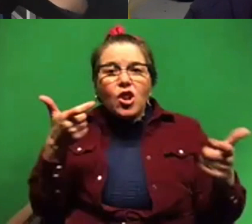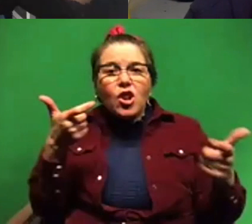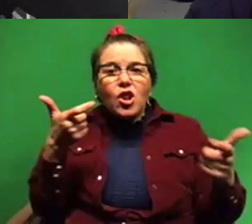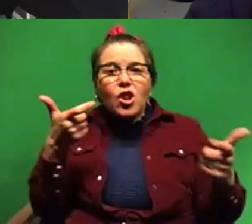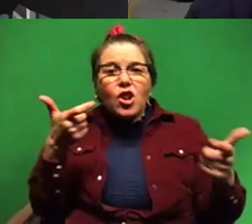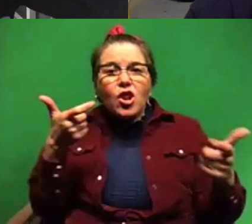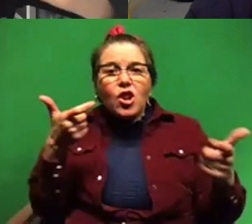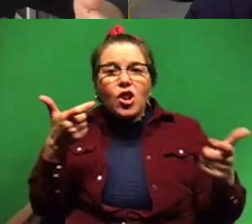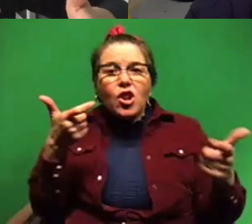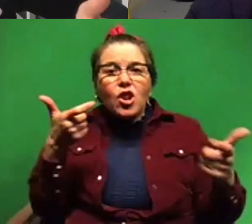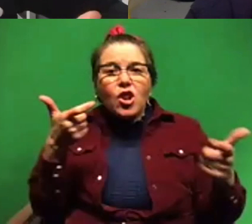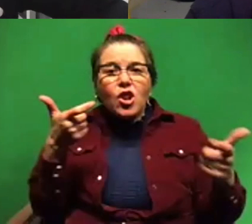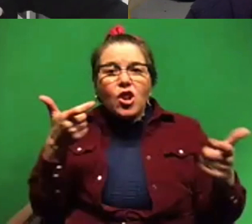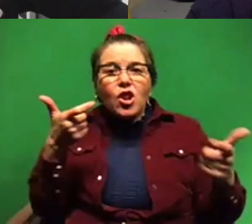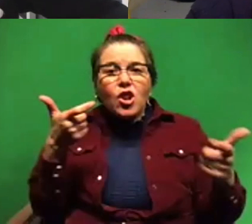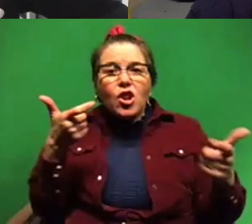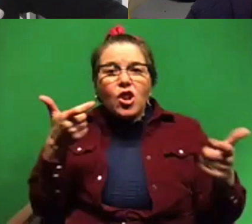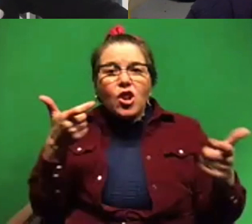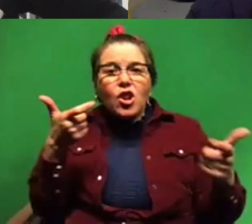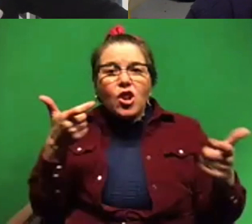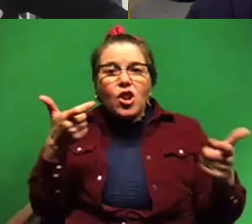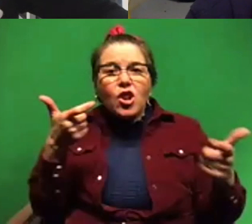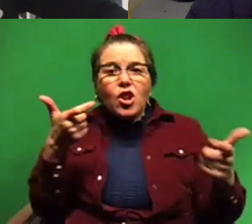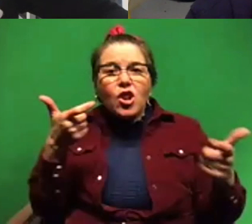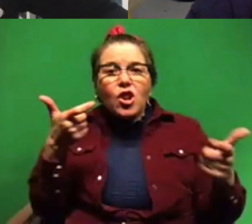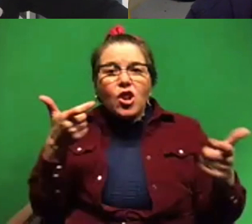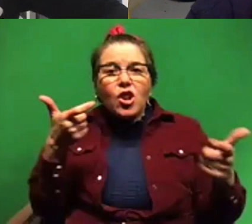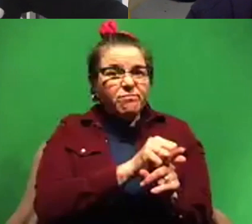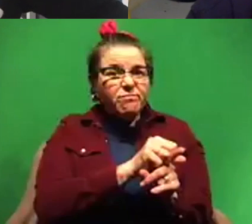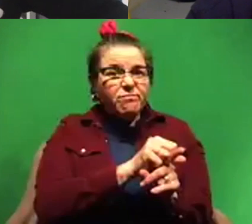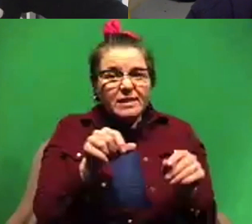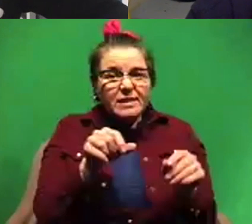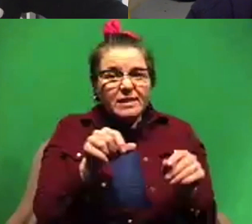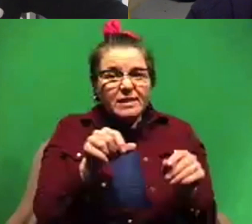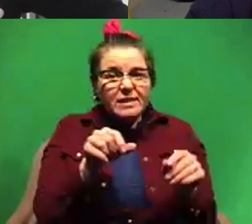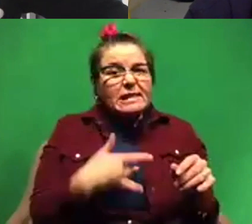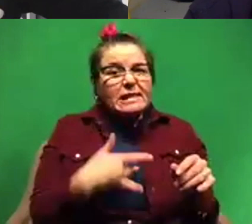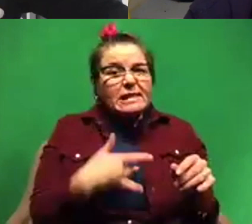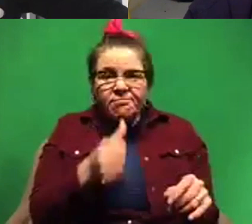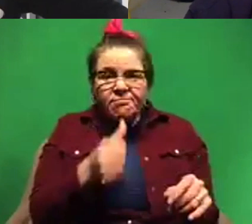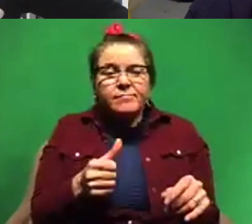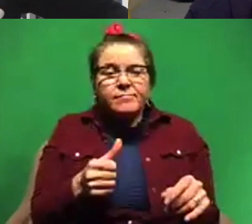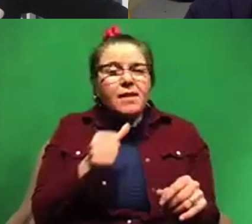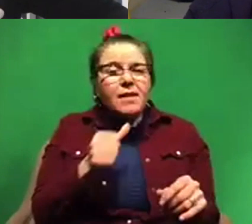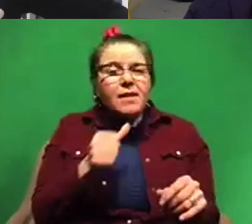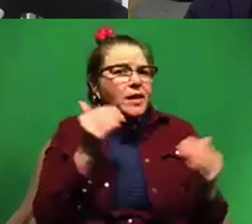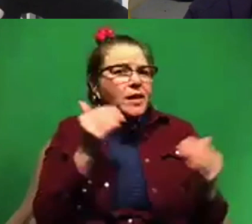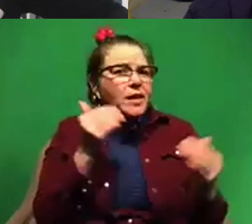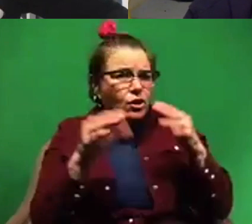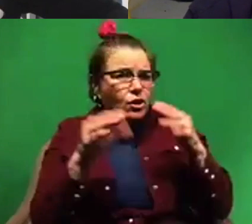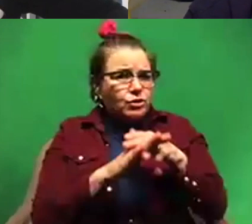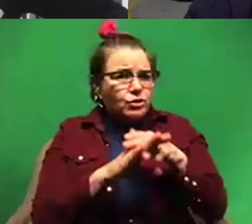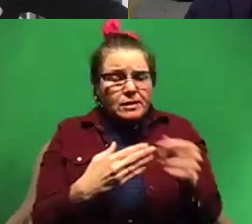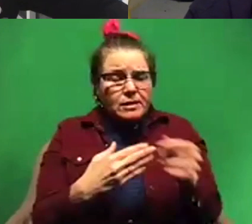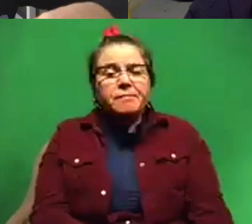not as of now, we don't think anything is really eating them on a consistent basis, at least not the adults. So there